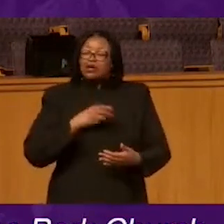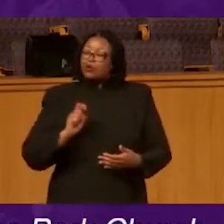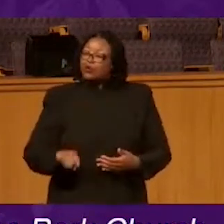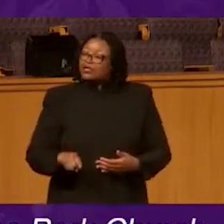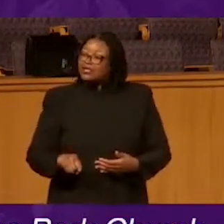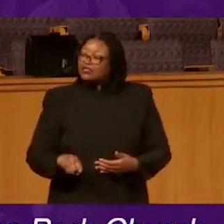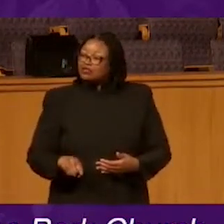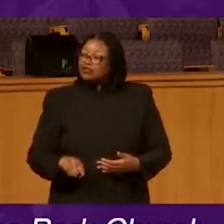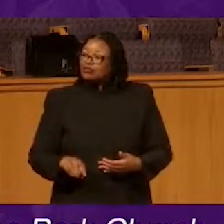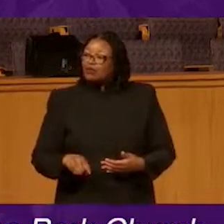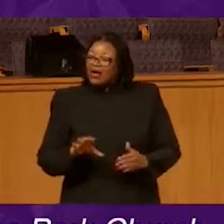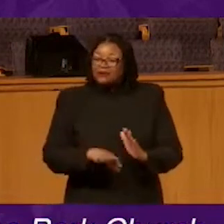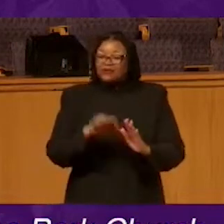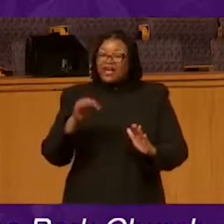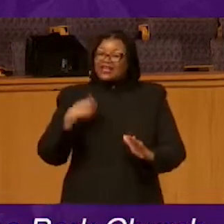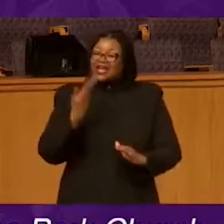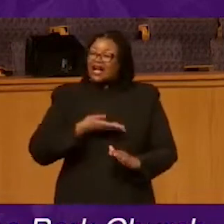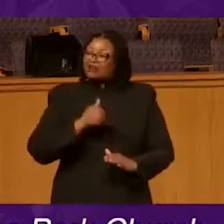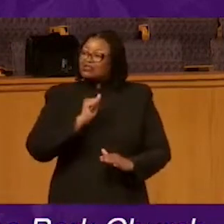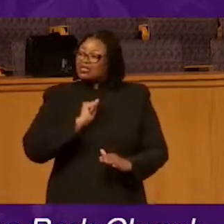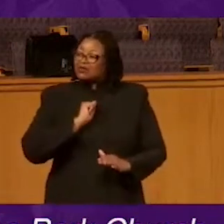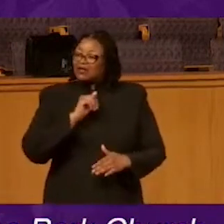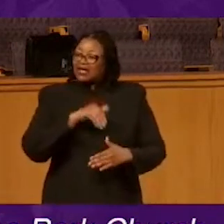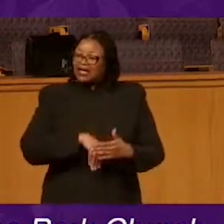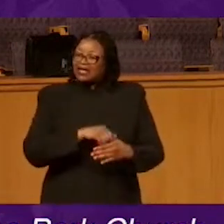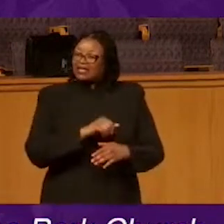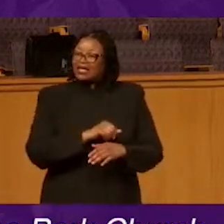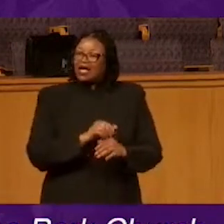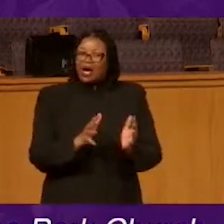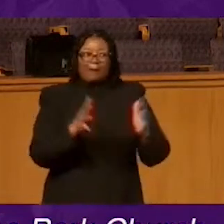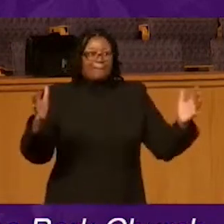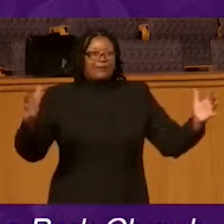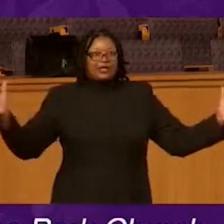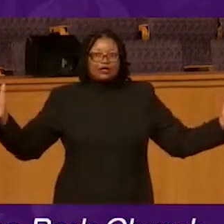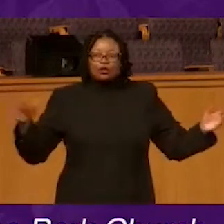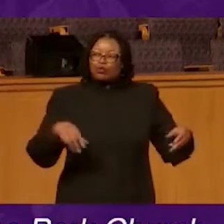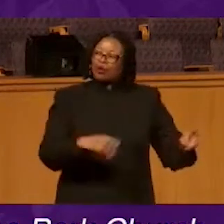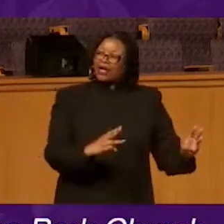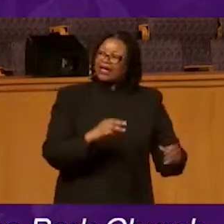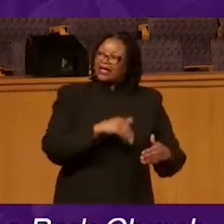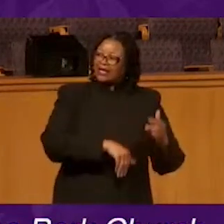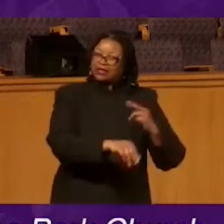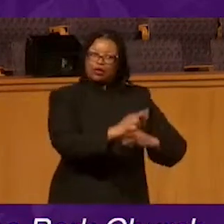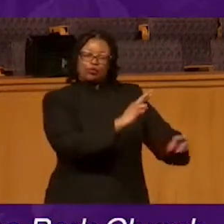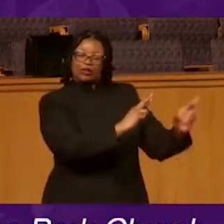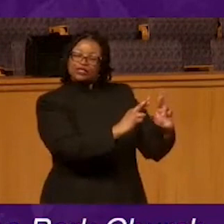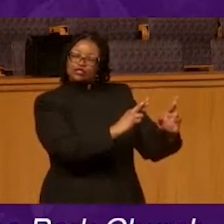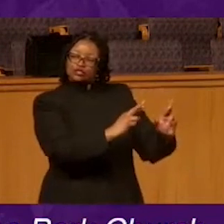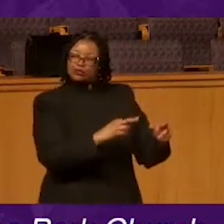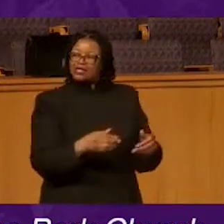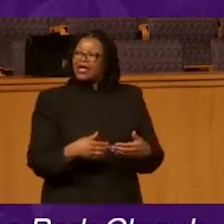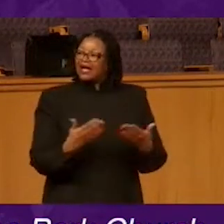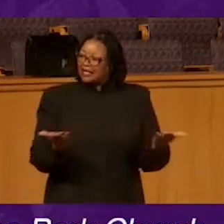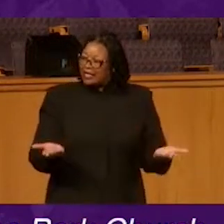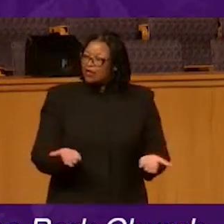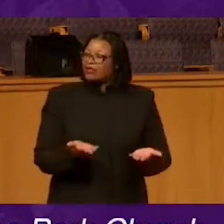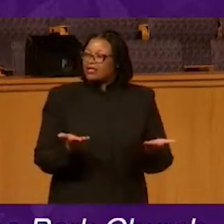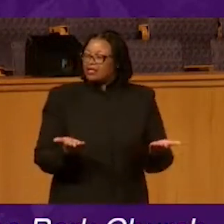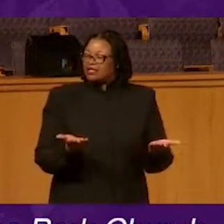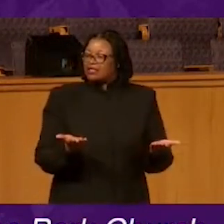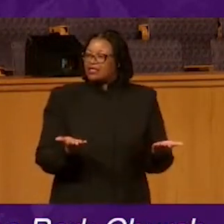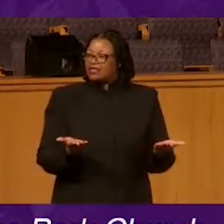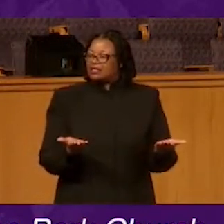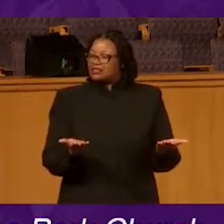locate ourselves in a broader context of relationships. And here is the tension